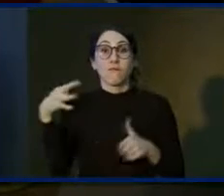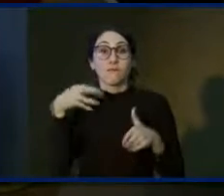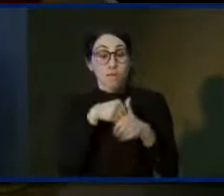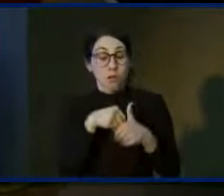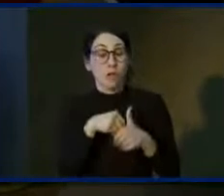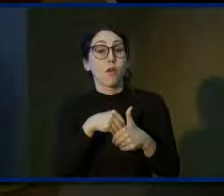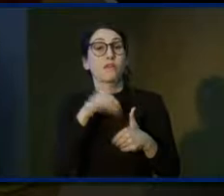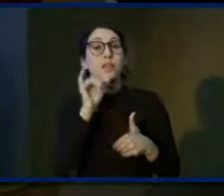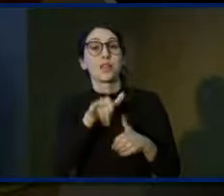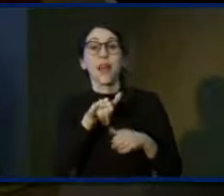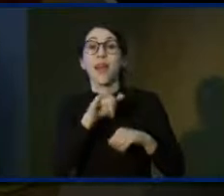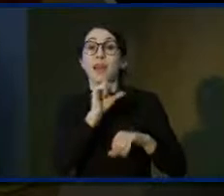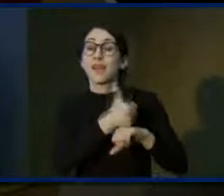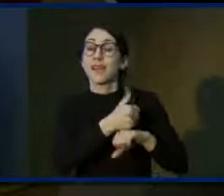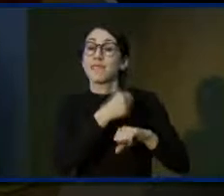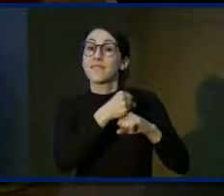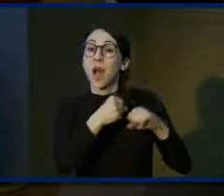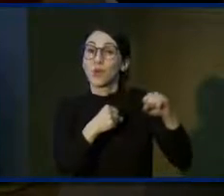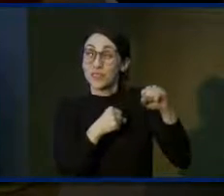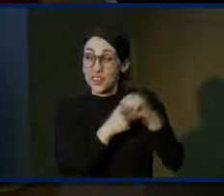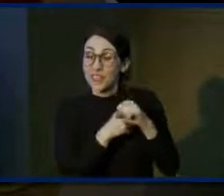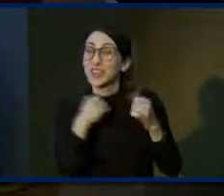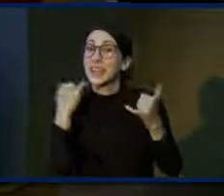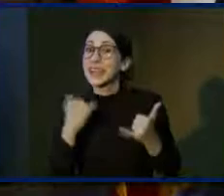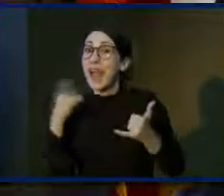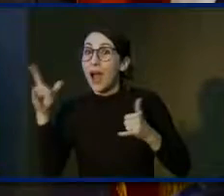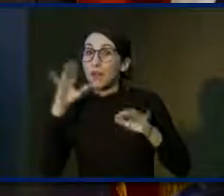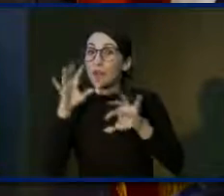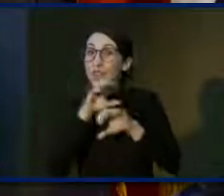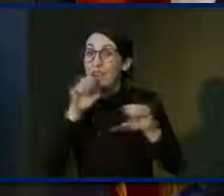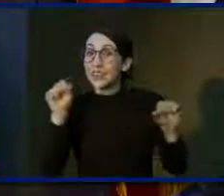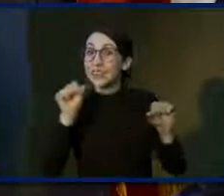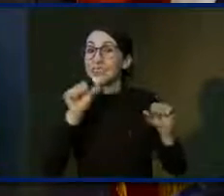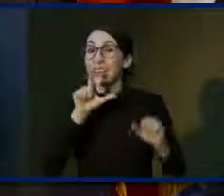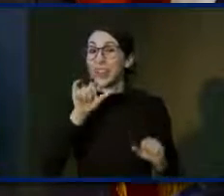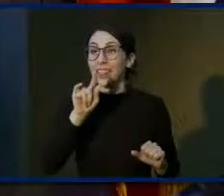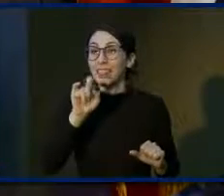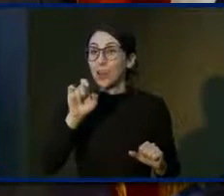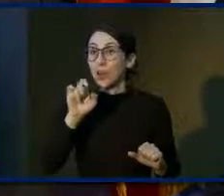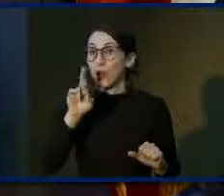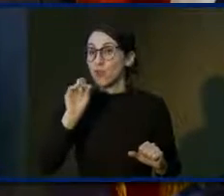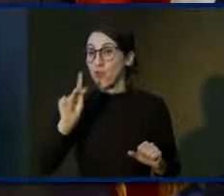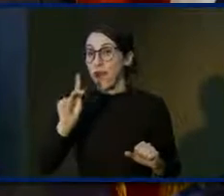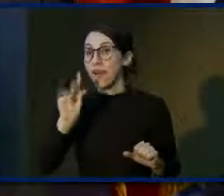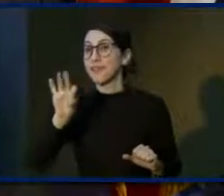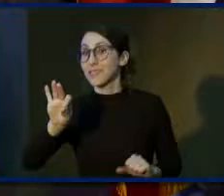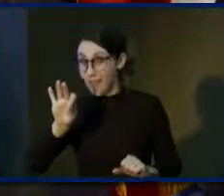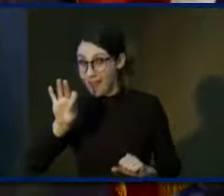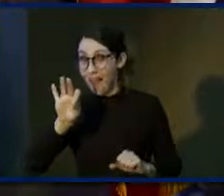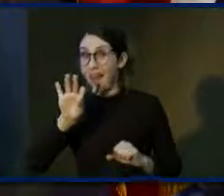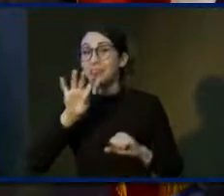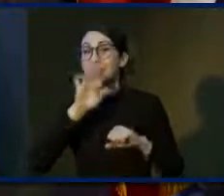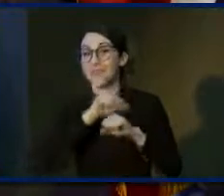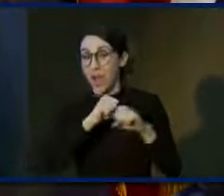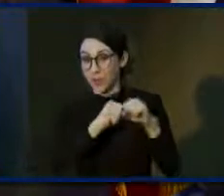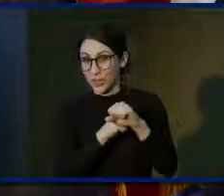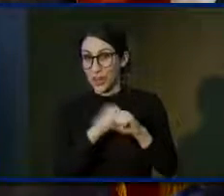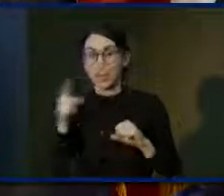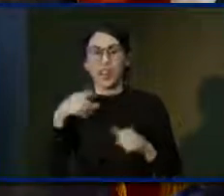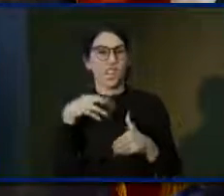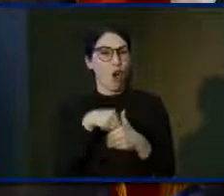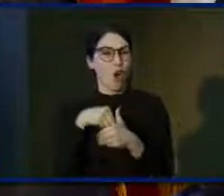and their foundation, she's the president of the foundation of Little Rock Nine, right? Yeah. But she's been involved in so many things here. But